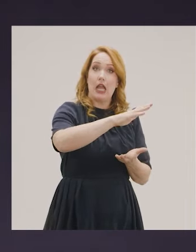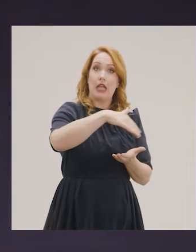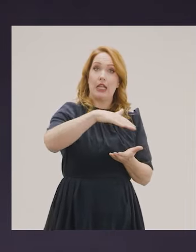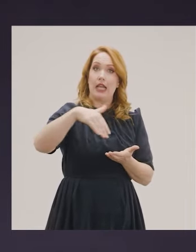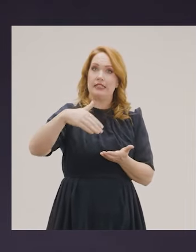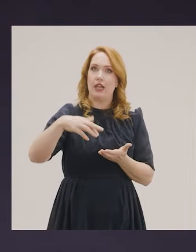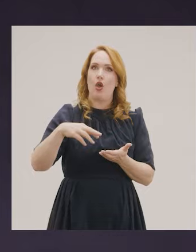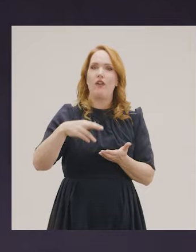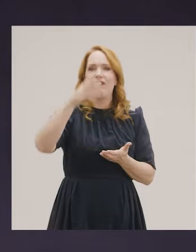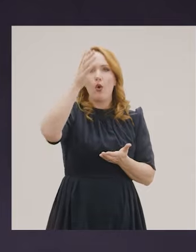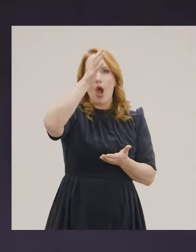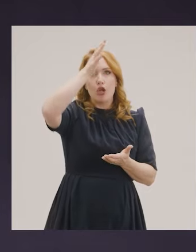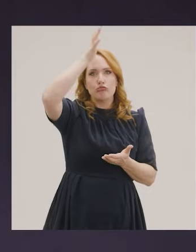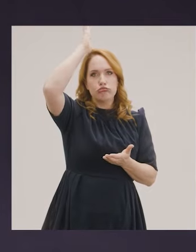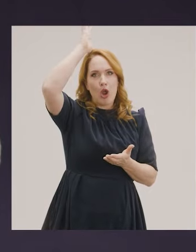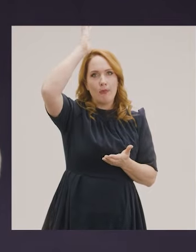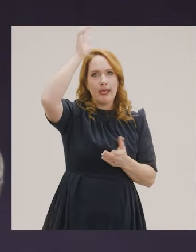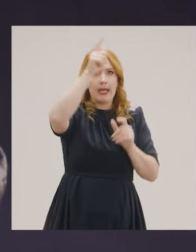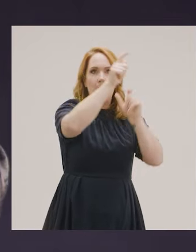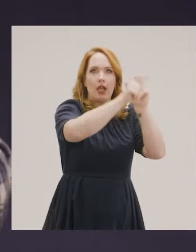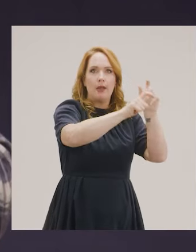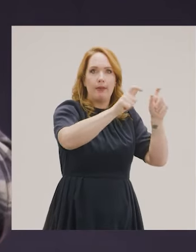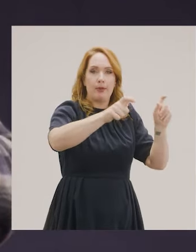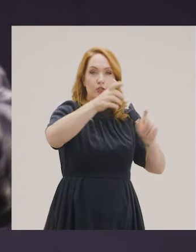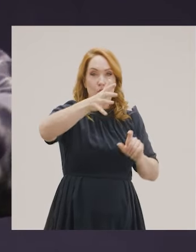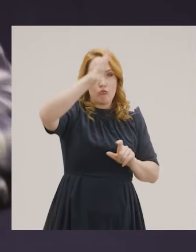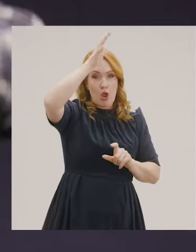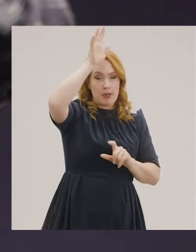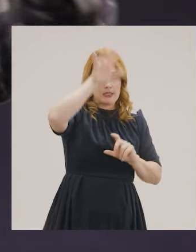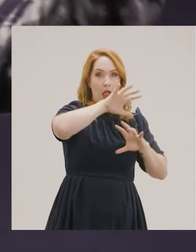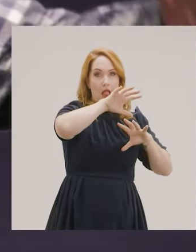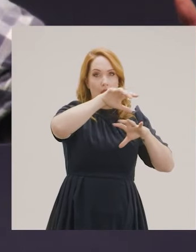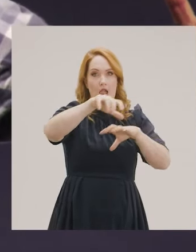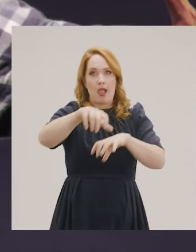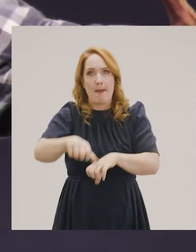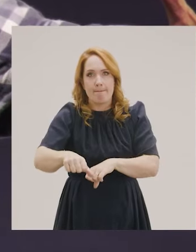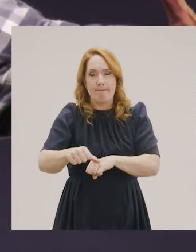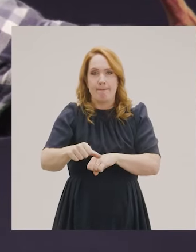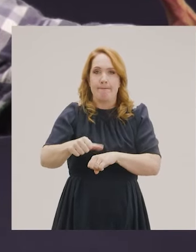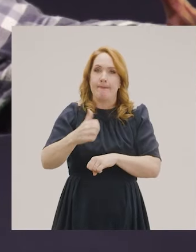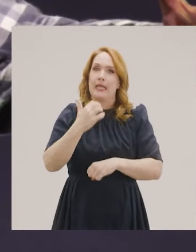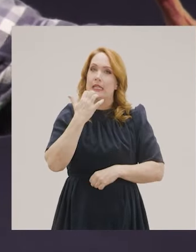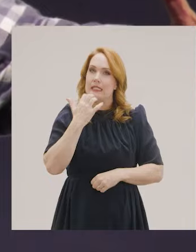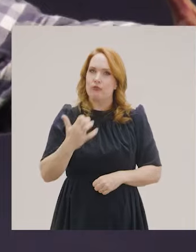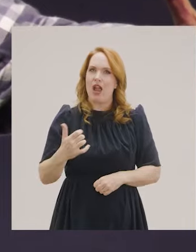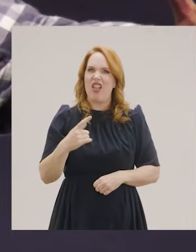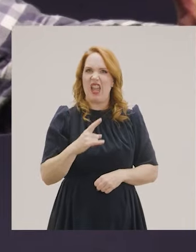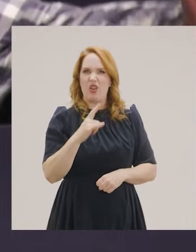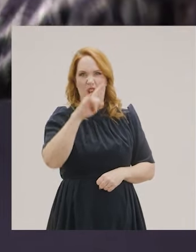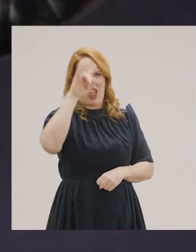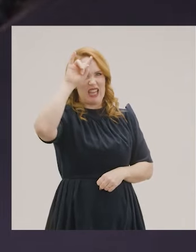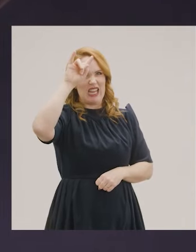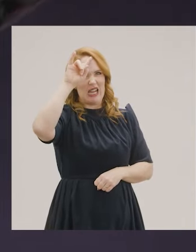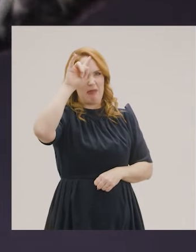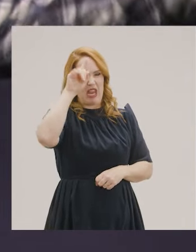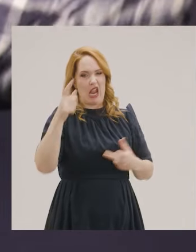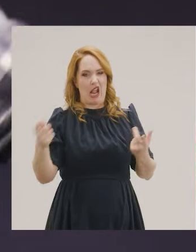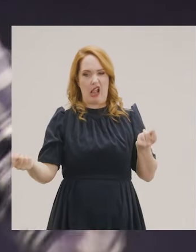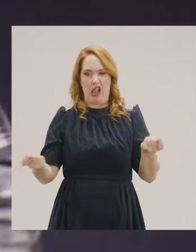taxes were being collected on behalf of the Romans. So the Romans had invaded Israel. They were the